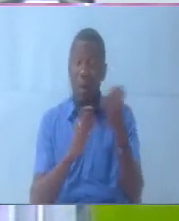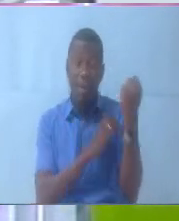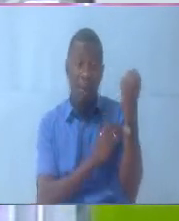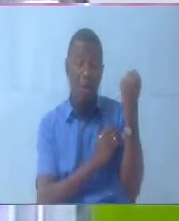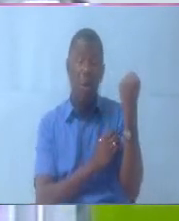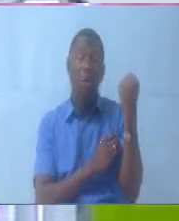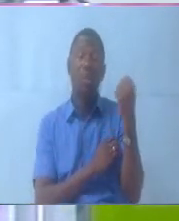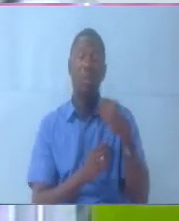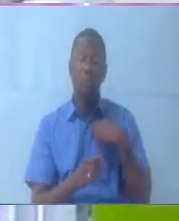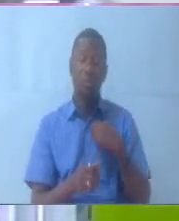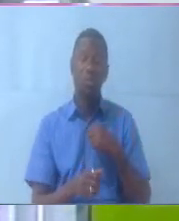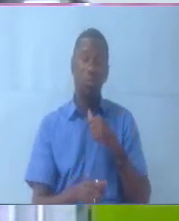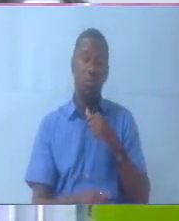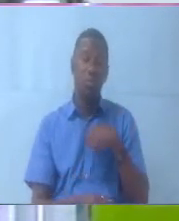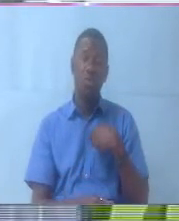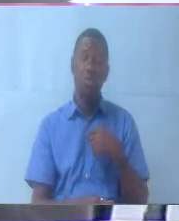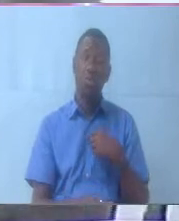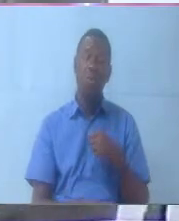magistrates continued.